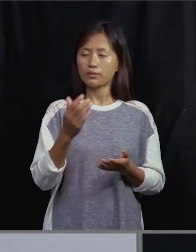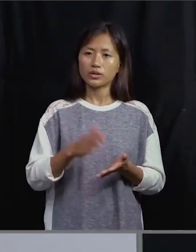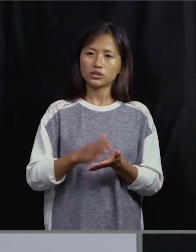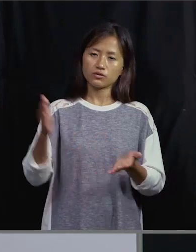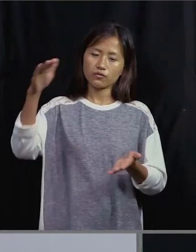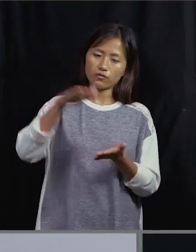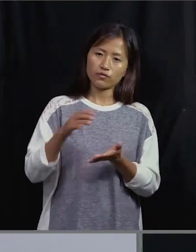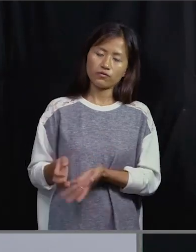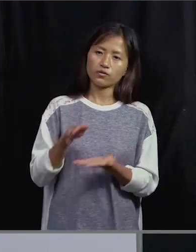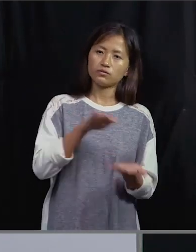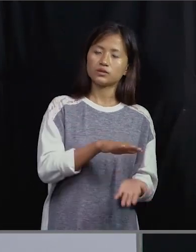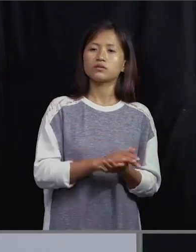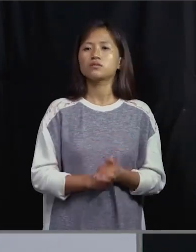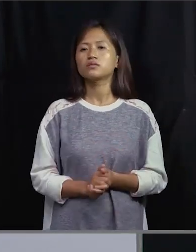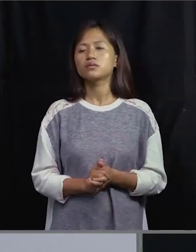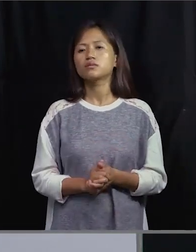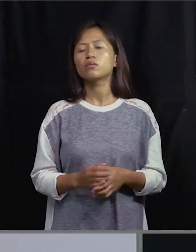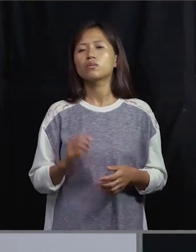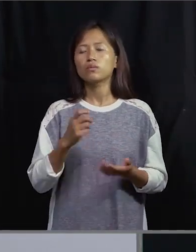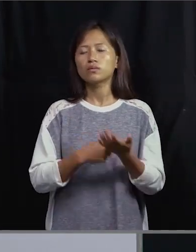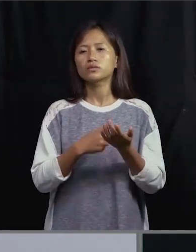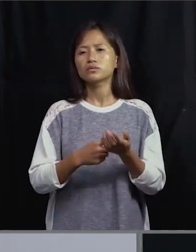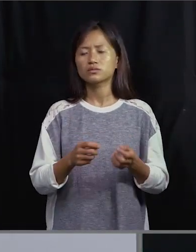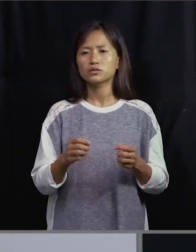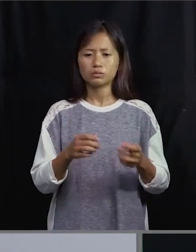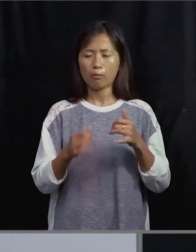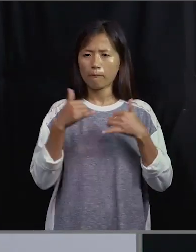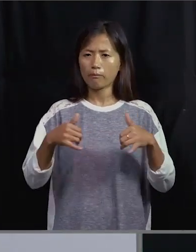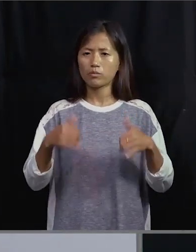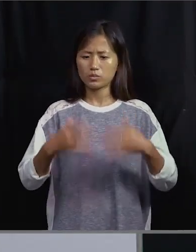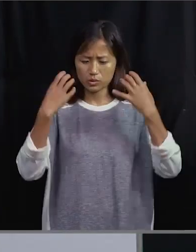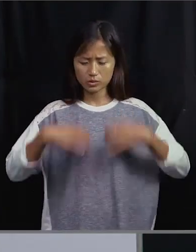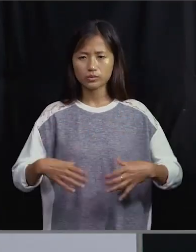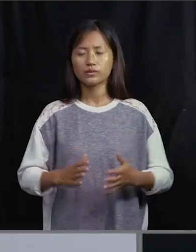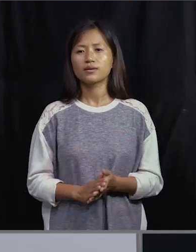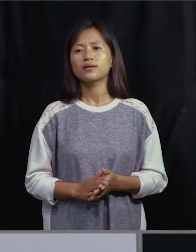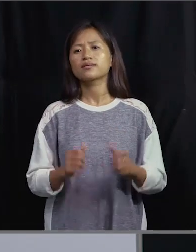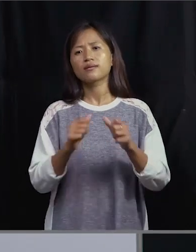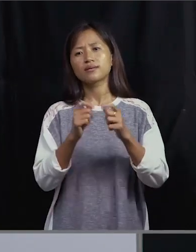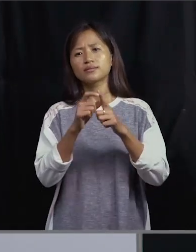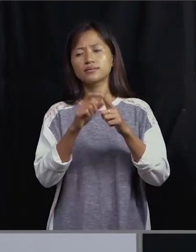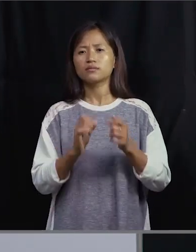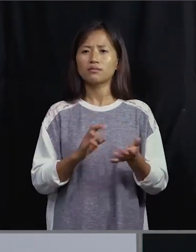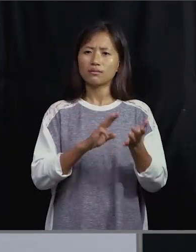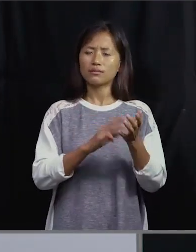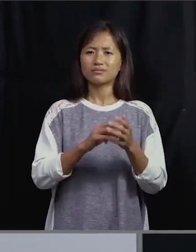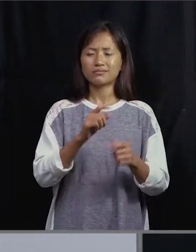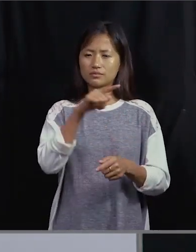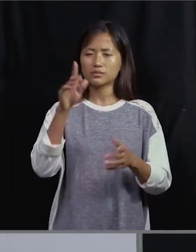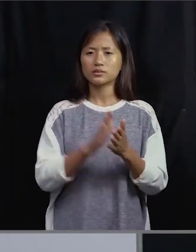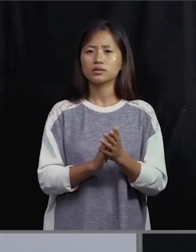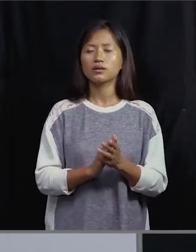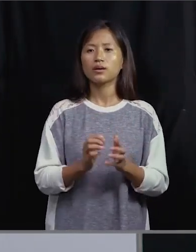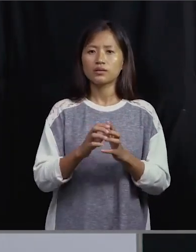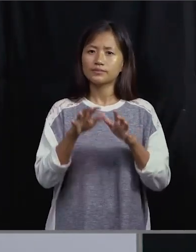are not a sports star, you don't like sportswear. Now the prices of all these sportswear, Adidas, Nike, Puma, so on and so forth,